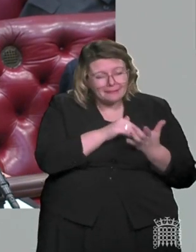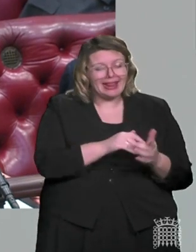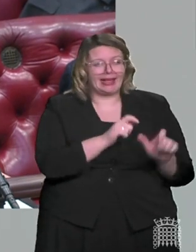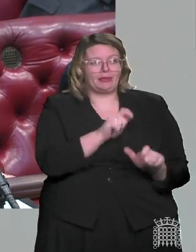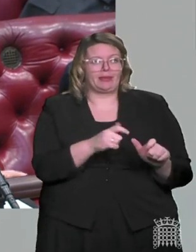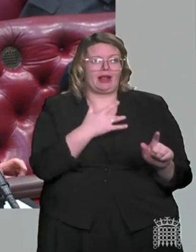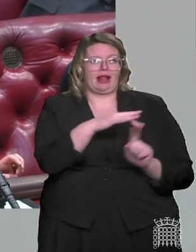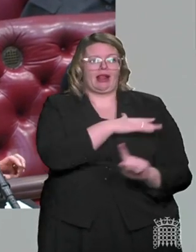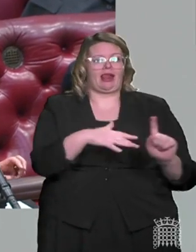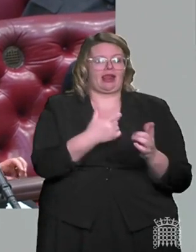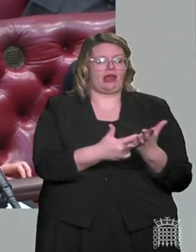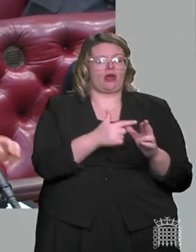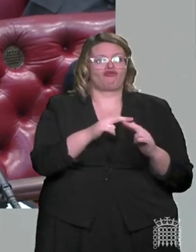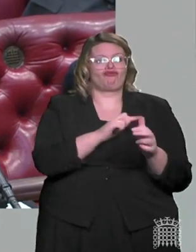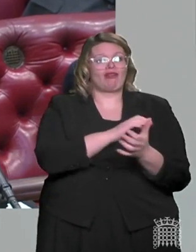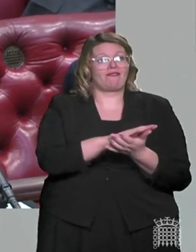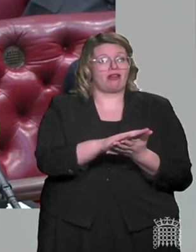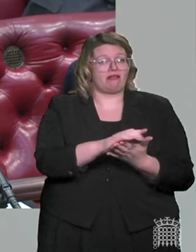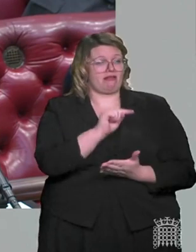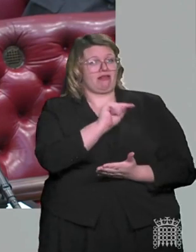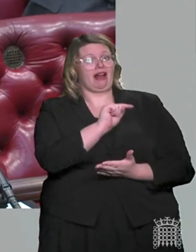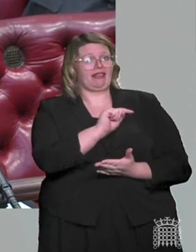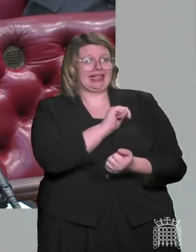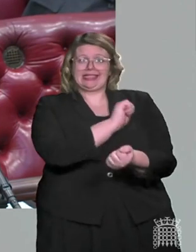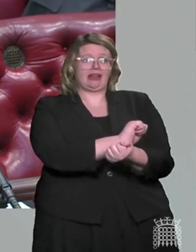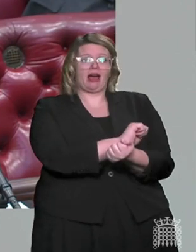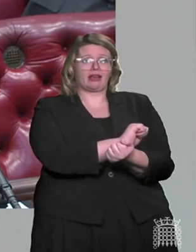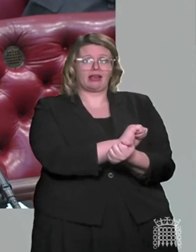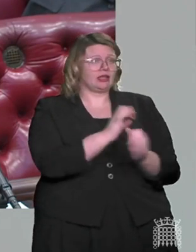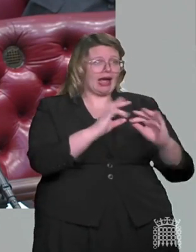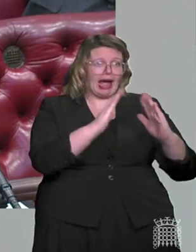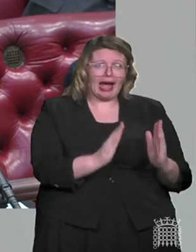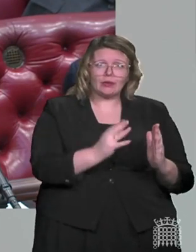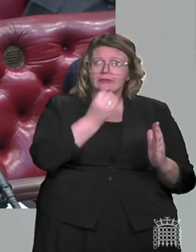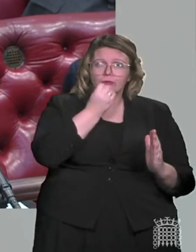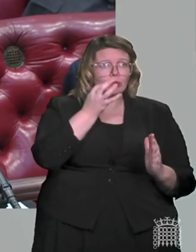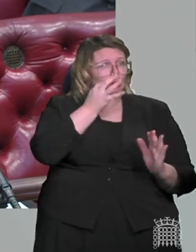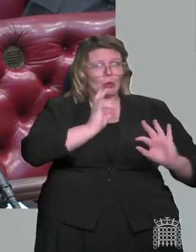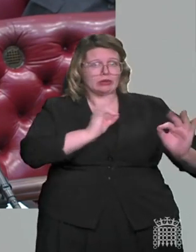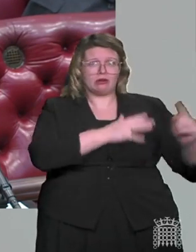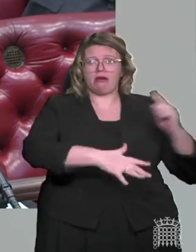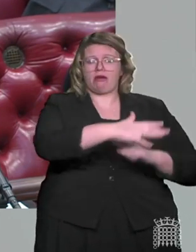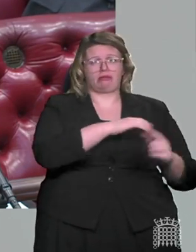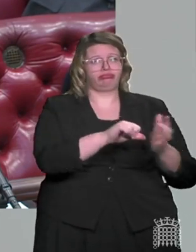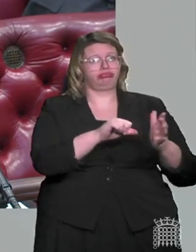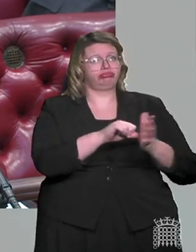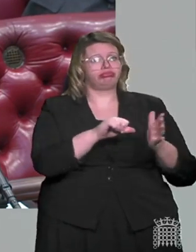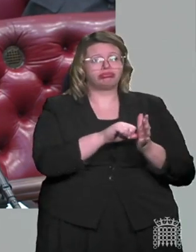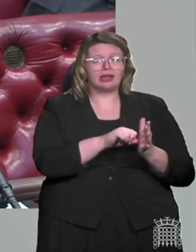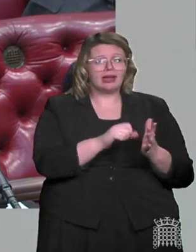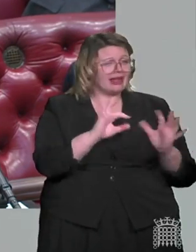Rafah, and it's the main route for humanitarian aid. Any further Israeli offensive in Rafah will be